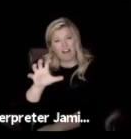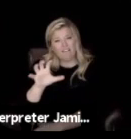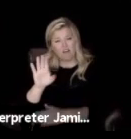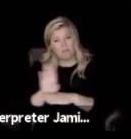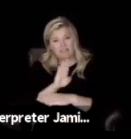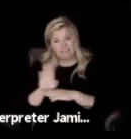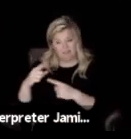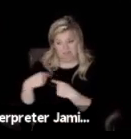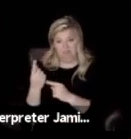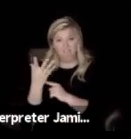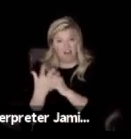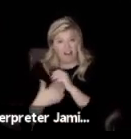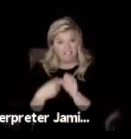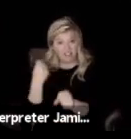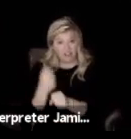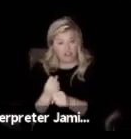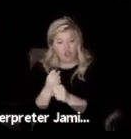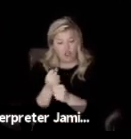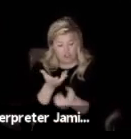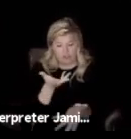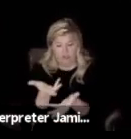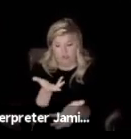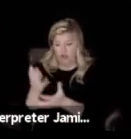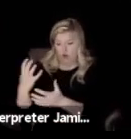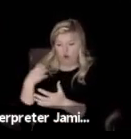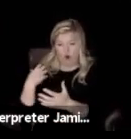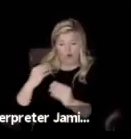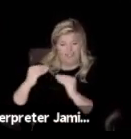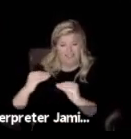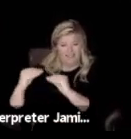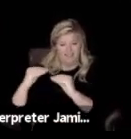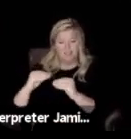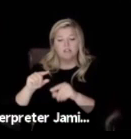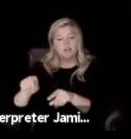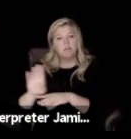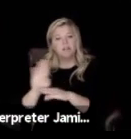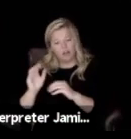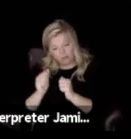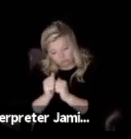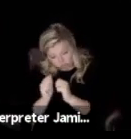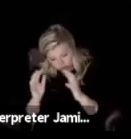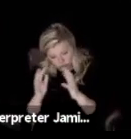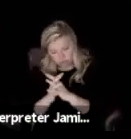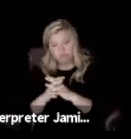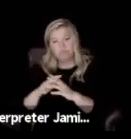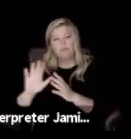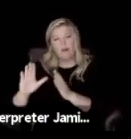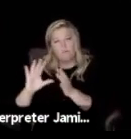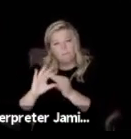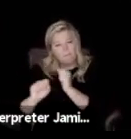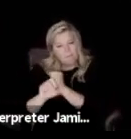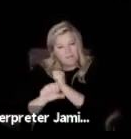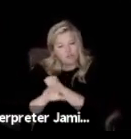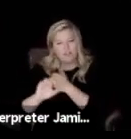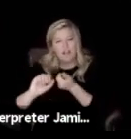period of 5 years and helped them to build their brand, their messaging, how to pitch, all the good stuff,